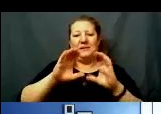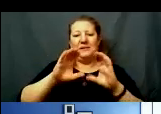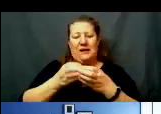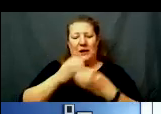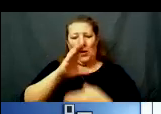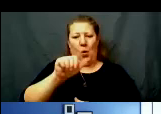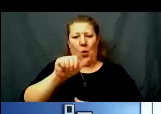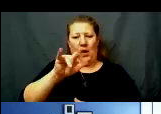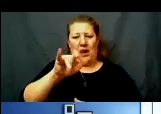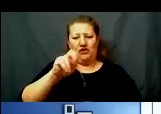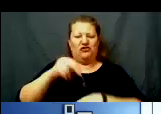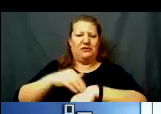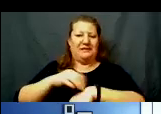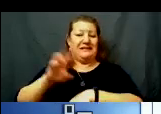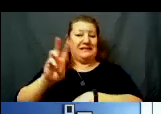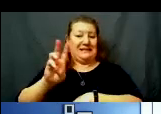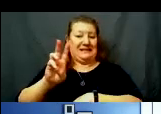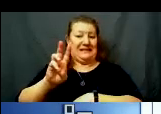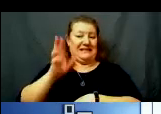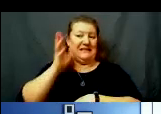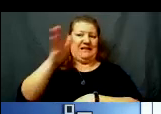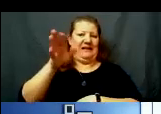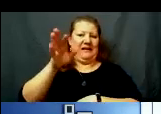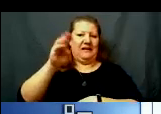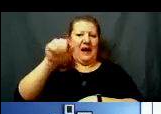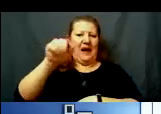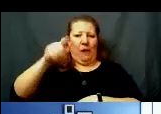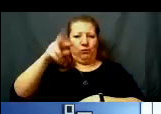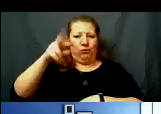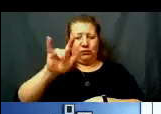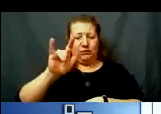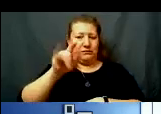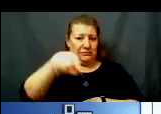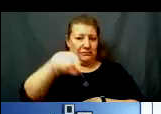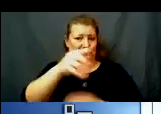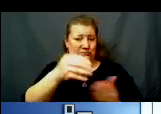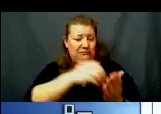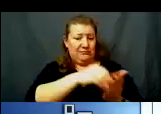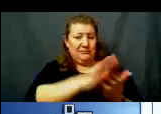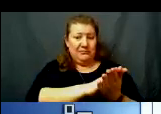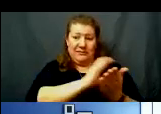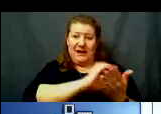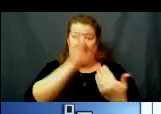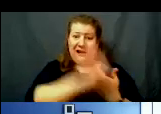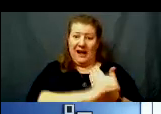at 6 p.m. And so please do mark your calendars for that.